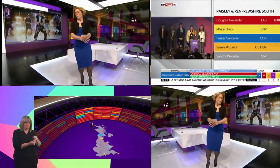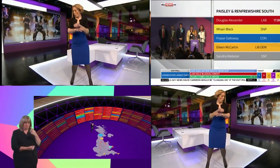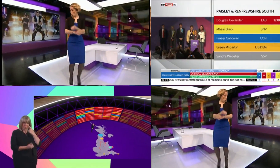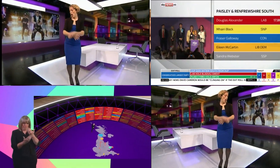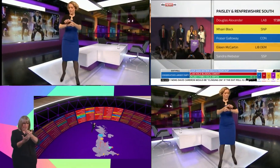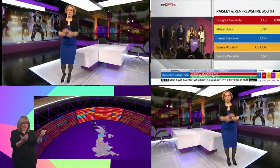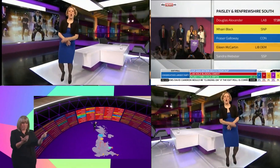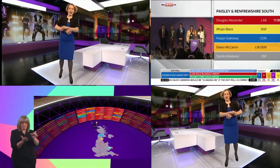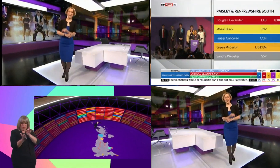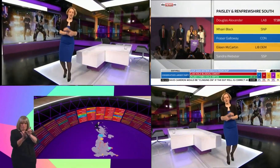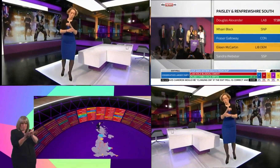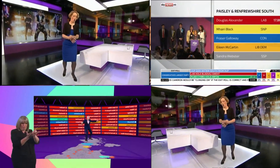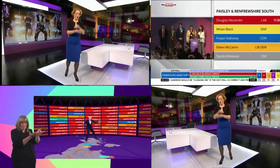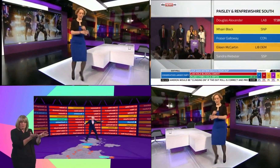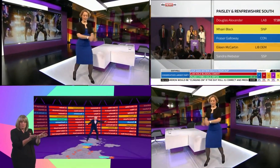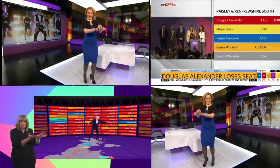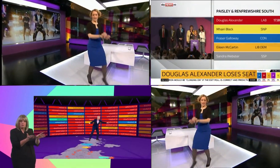23,000.